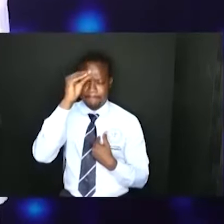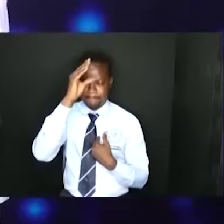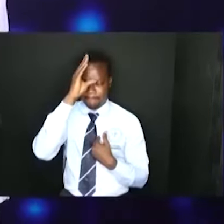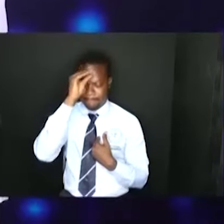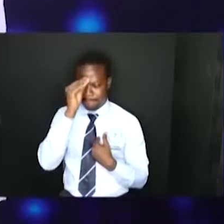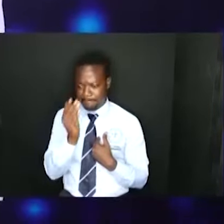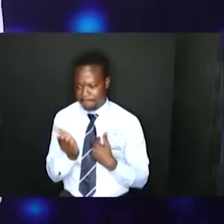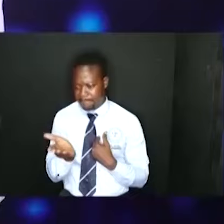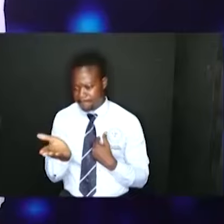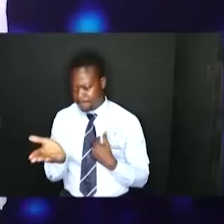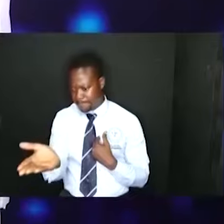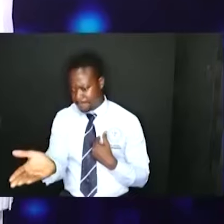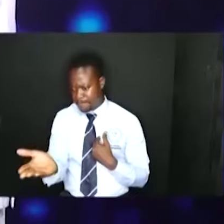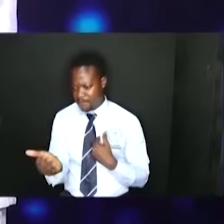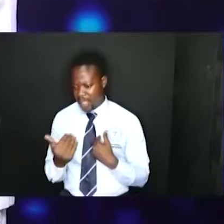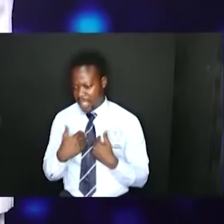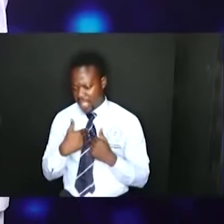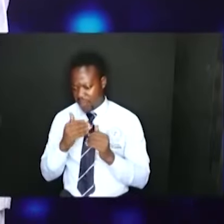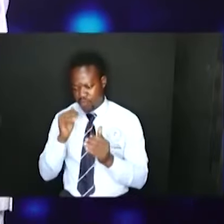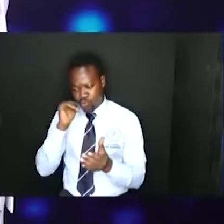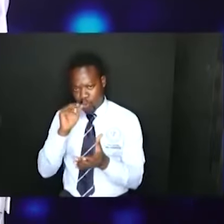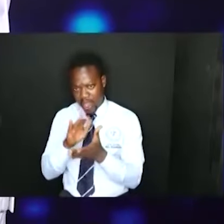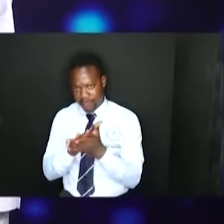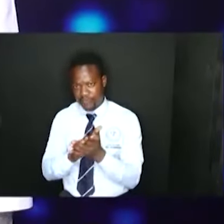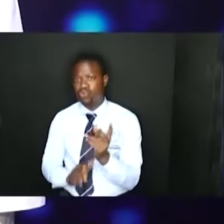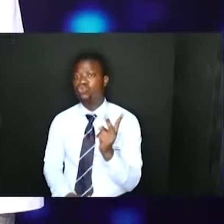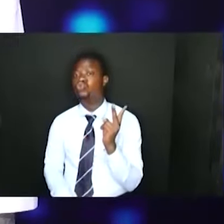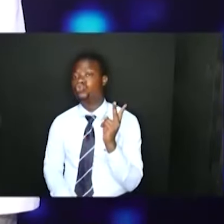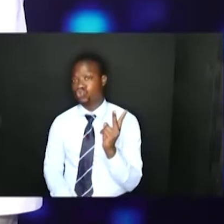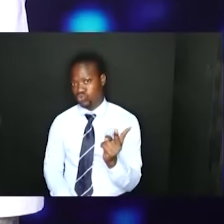There was this man who had two wives.